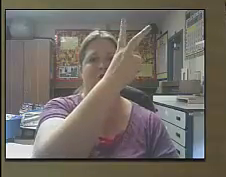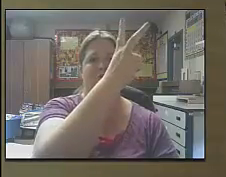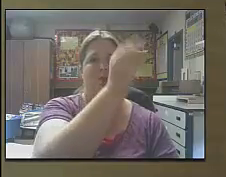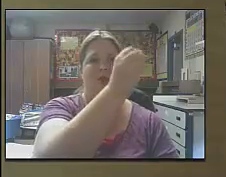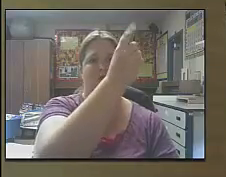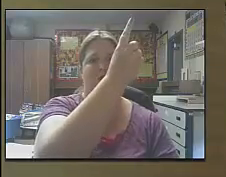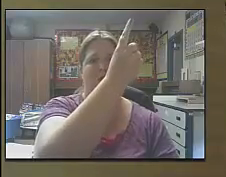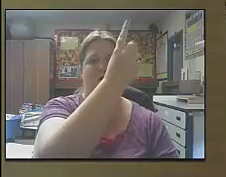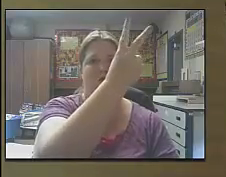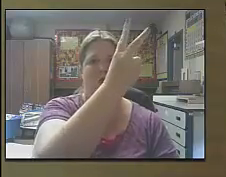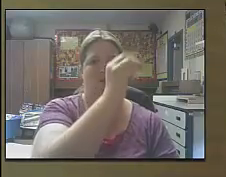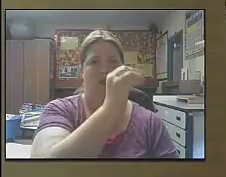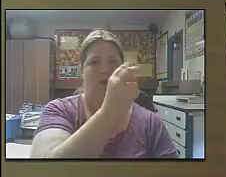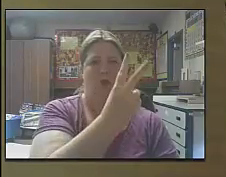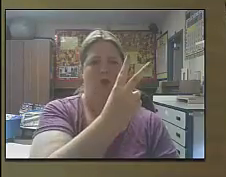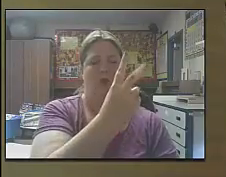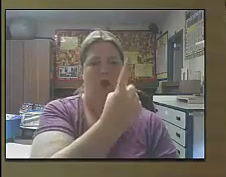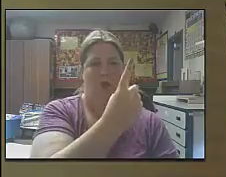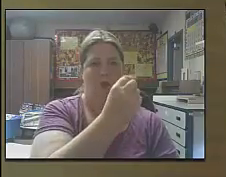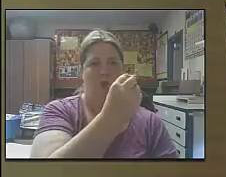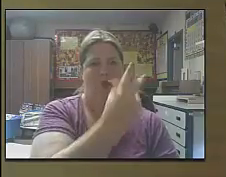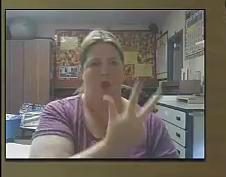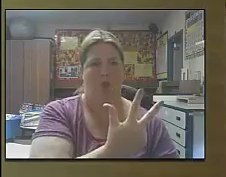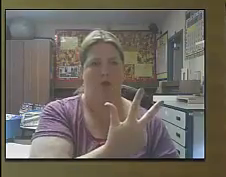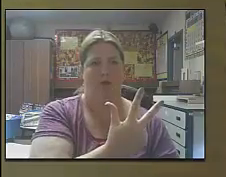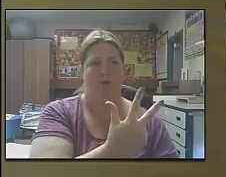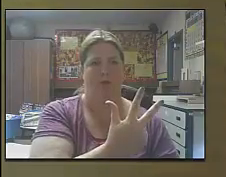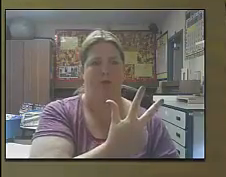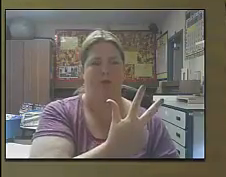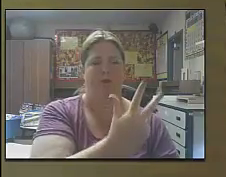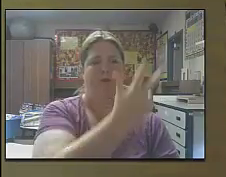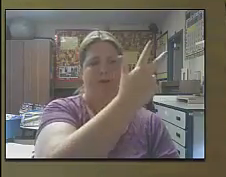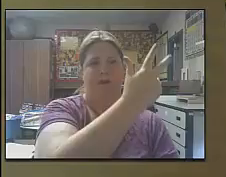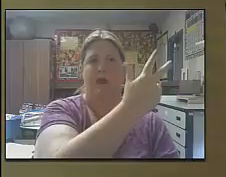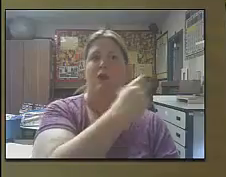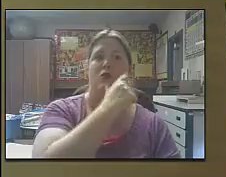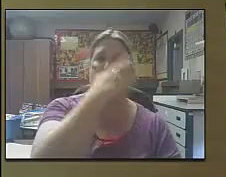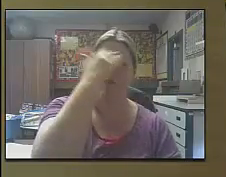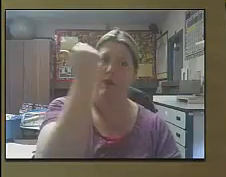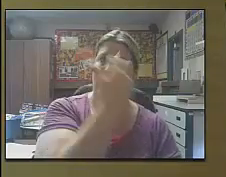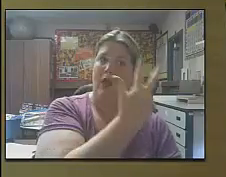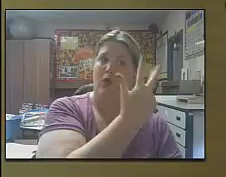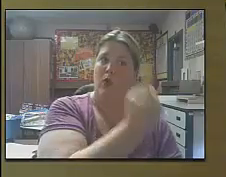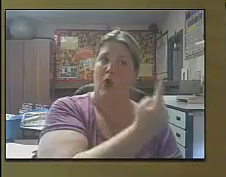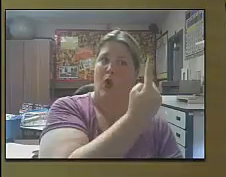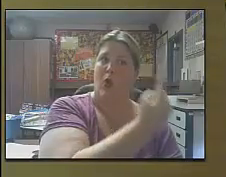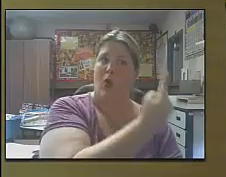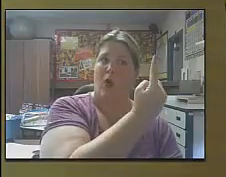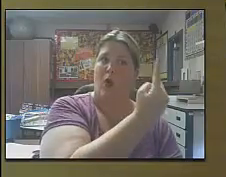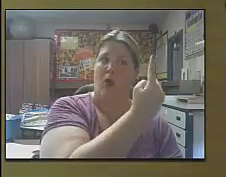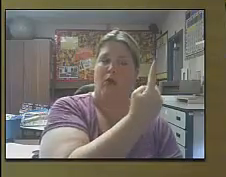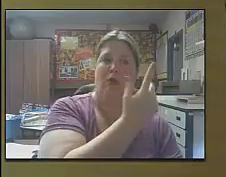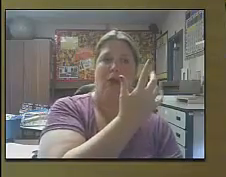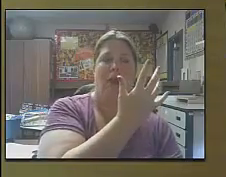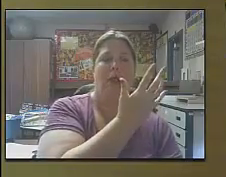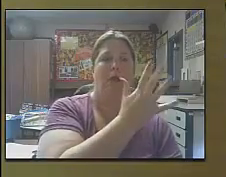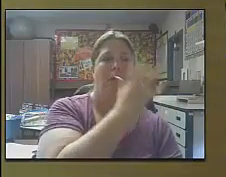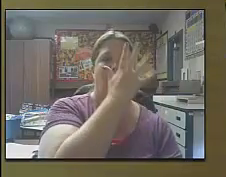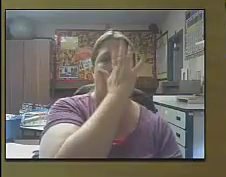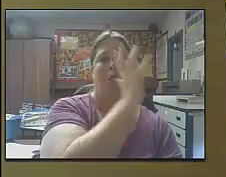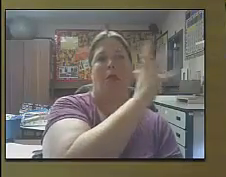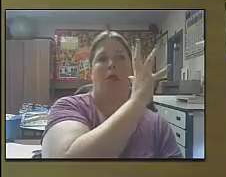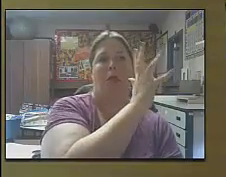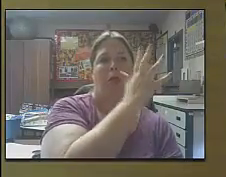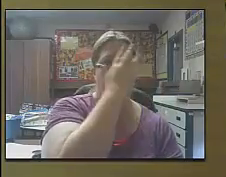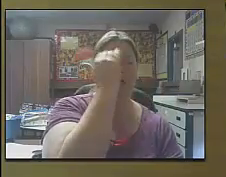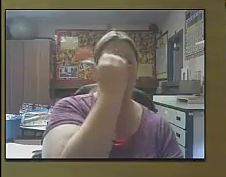plus 0 is 2. Plus 1 is 3. And then don't forget this 3. A lot of you are going to want to forget it.